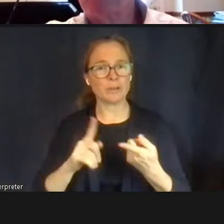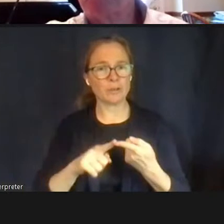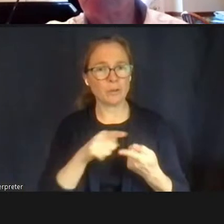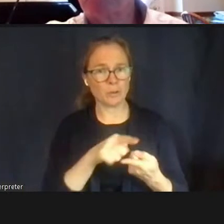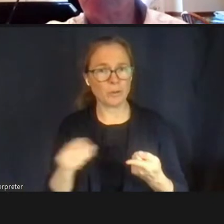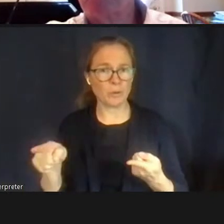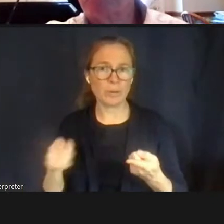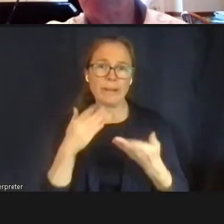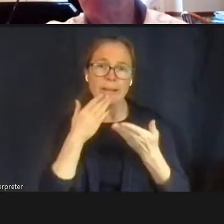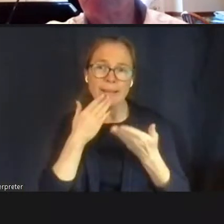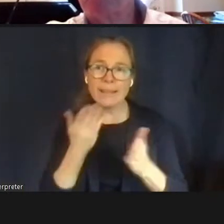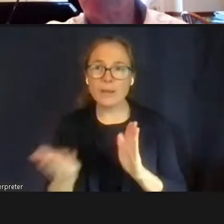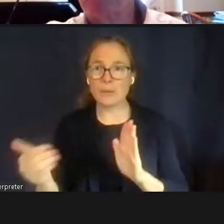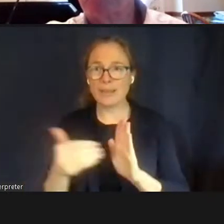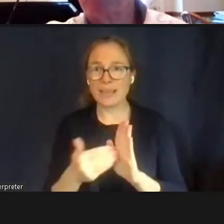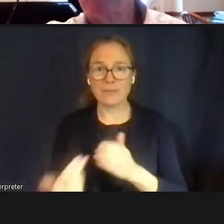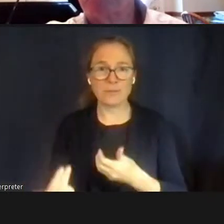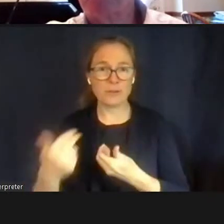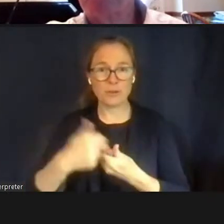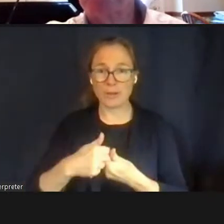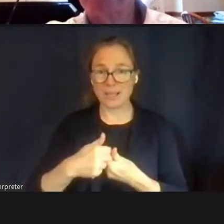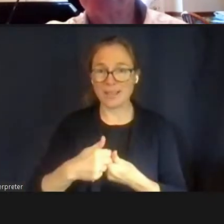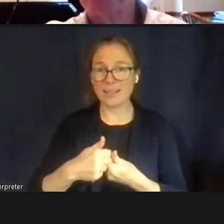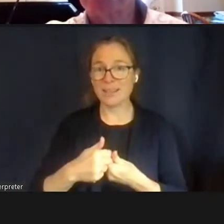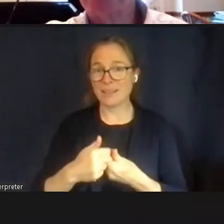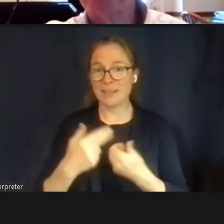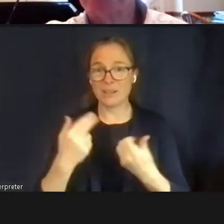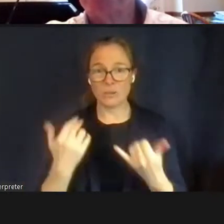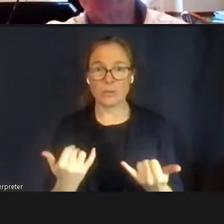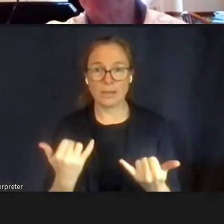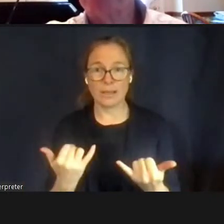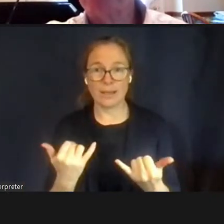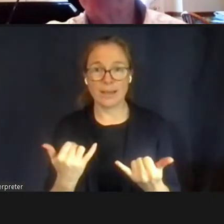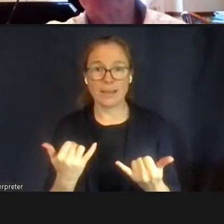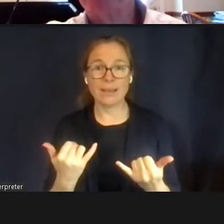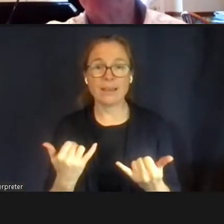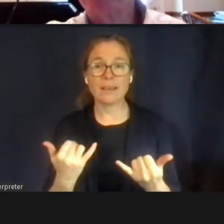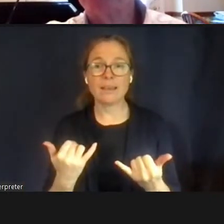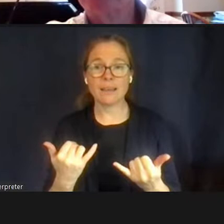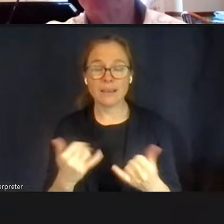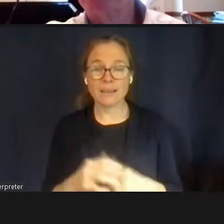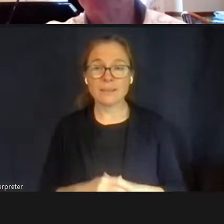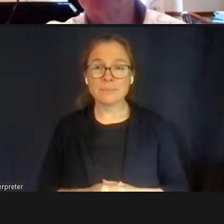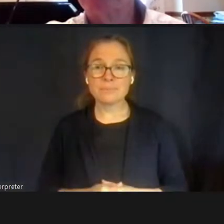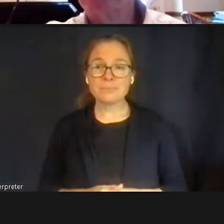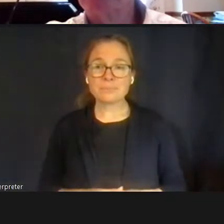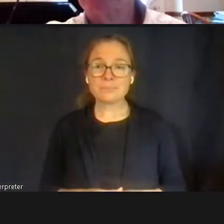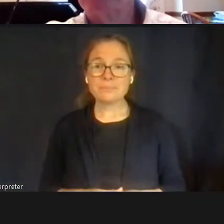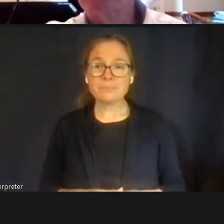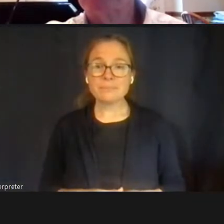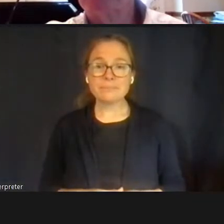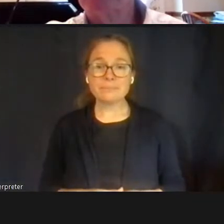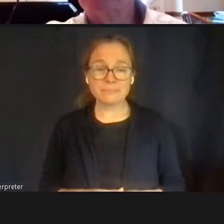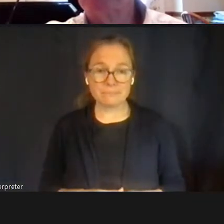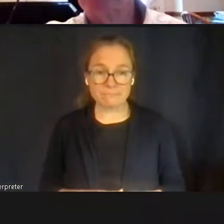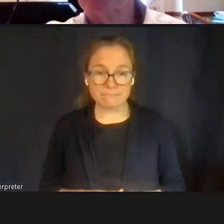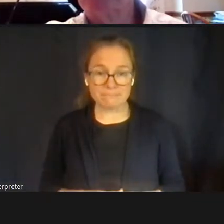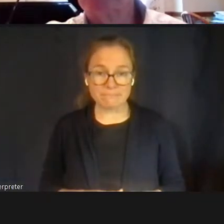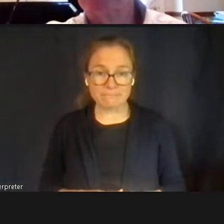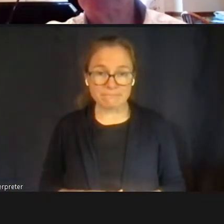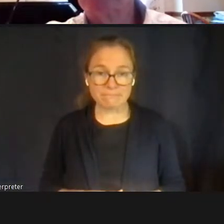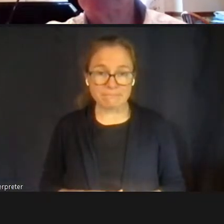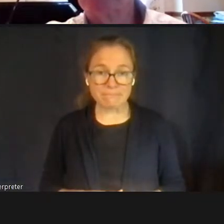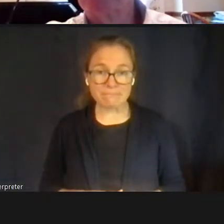So thank you again for joining us today. As referred to previously by one of my